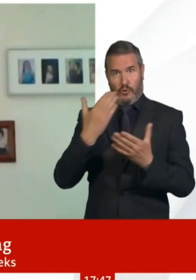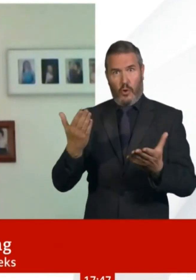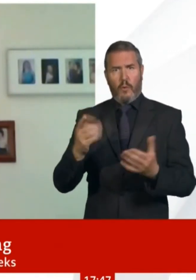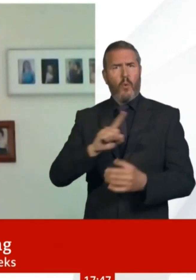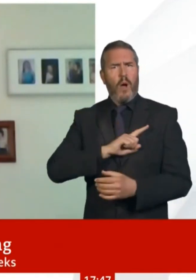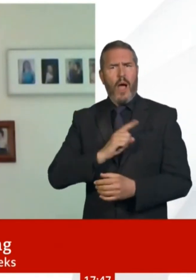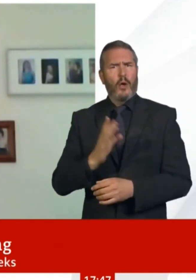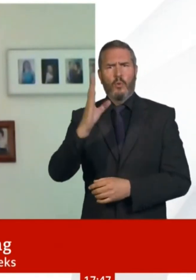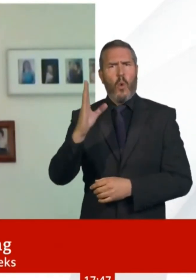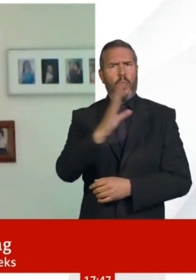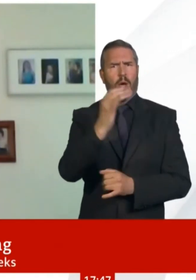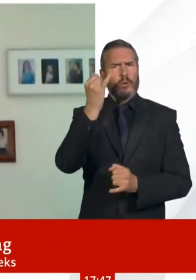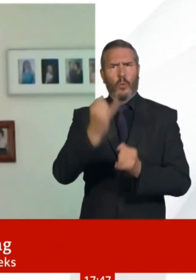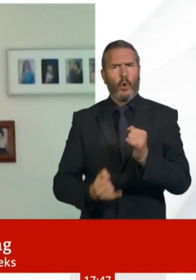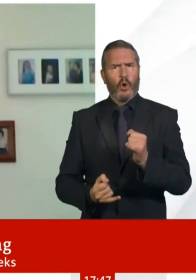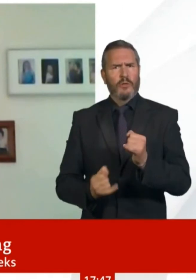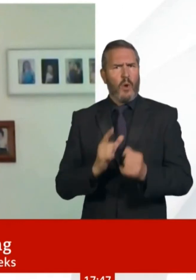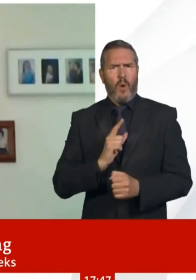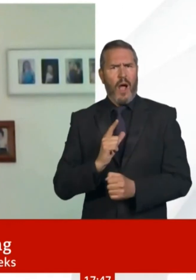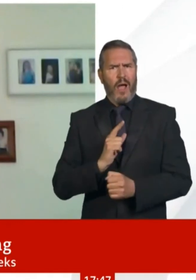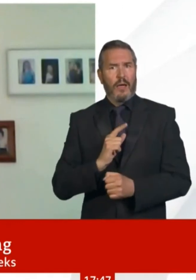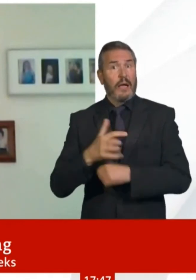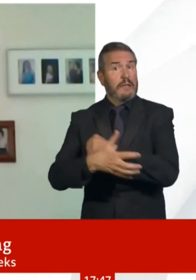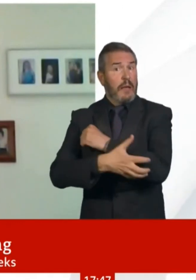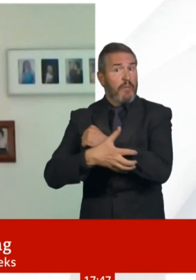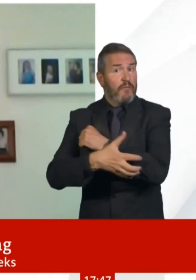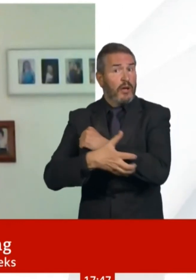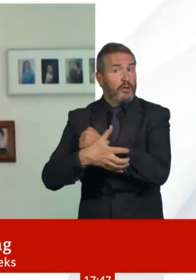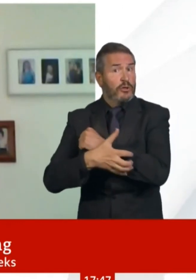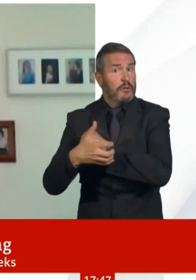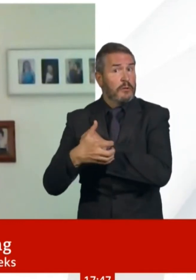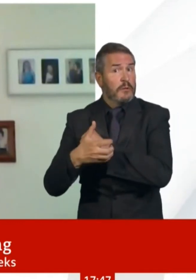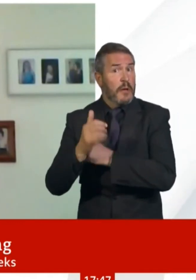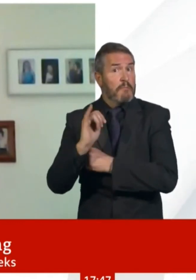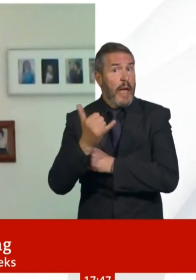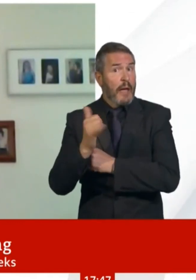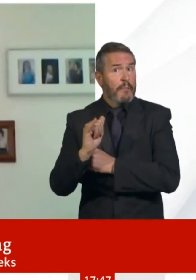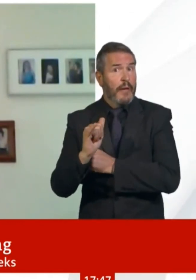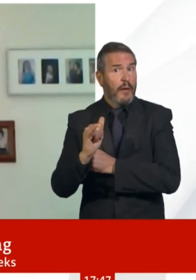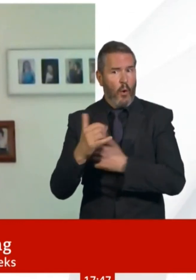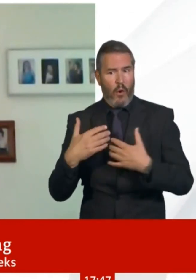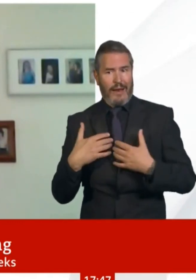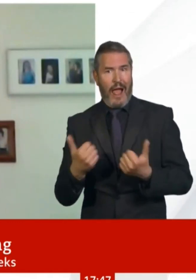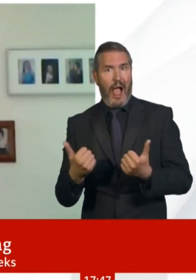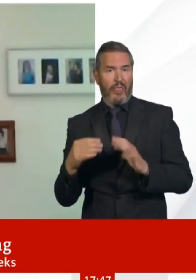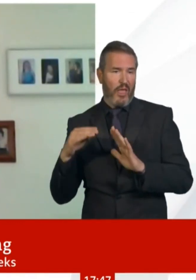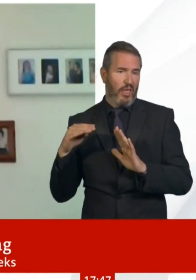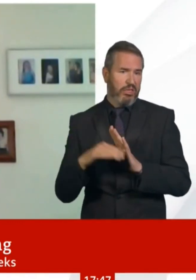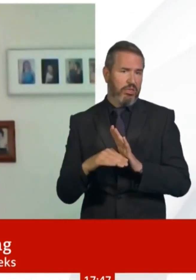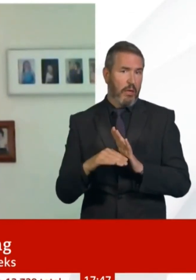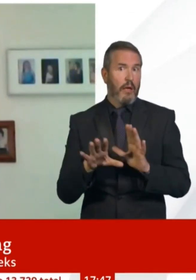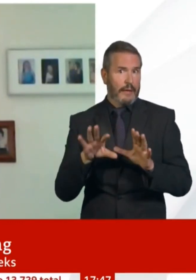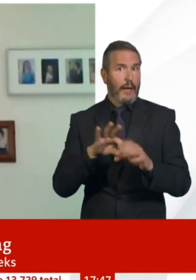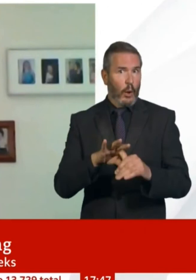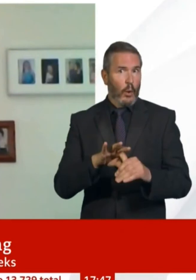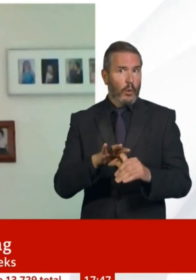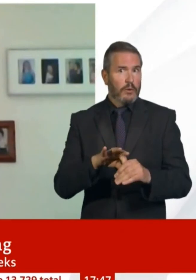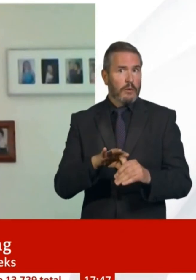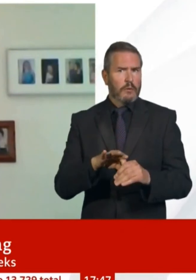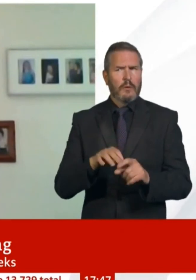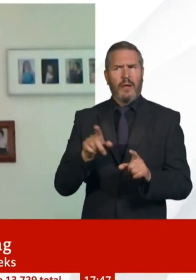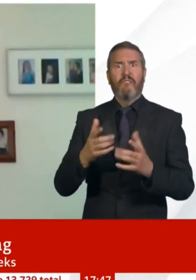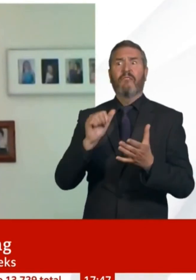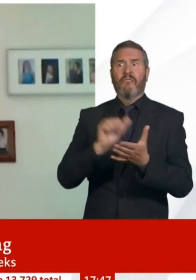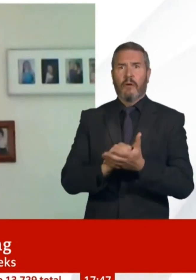why this is, such as deprivation or widespread long-term and ill health? And are you taking special measures